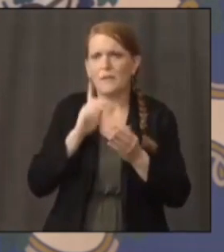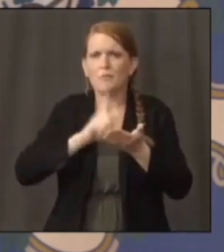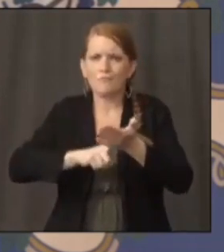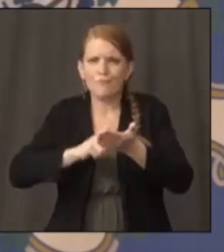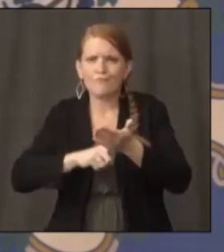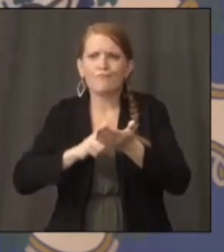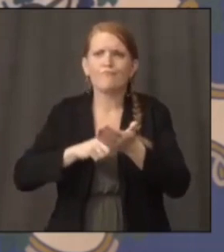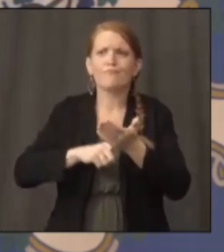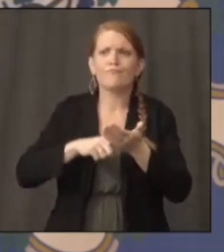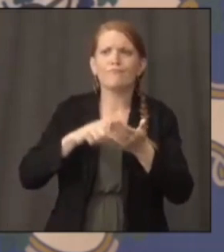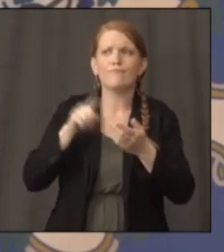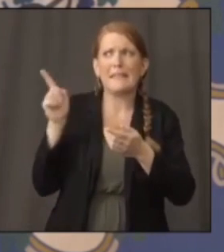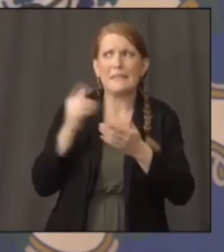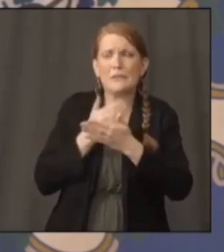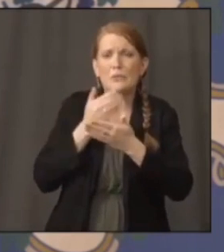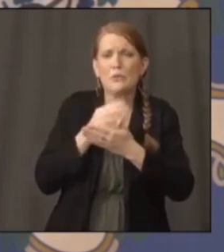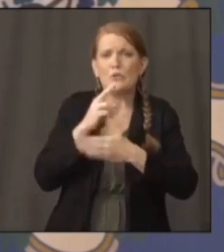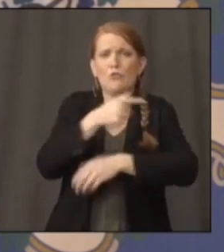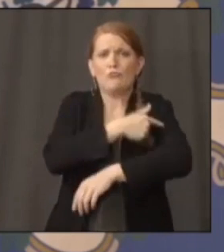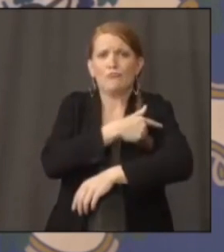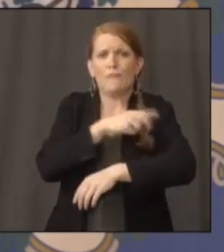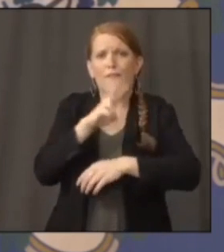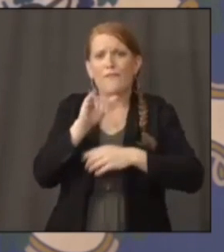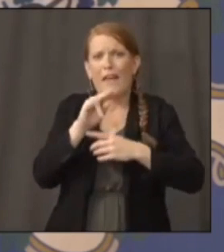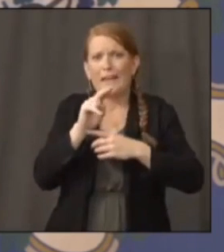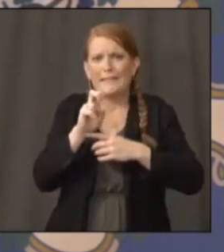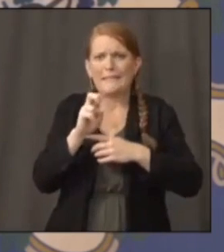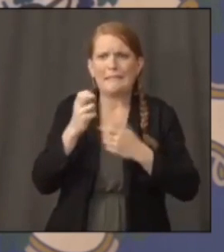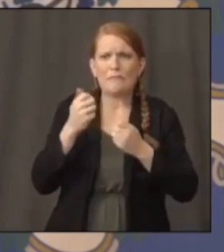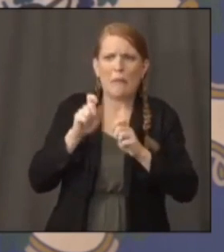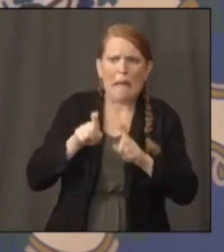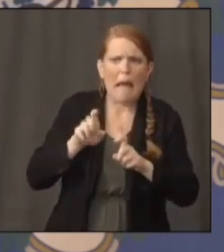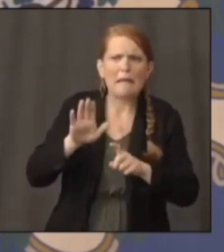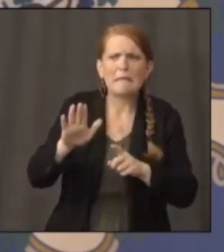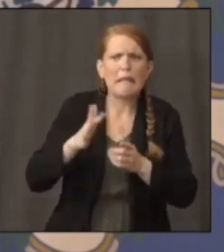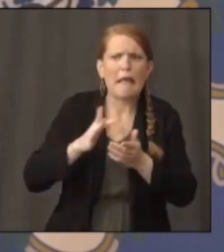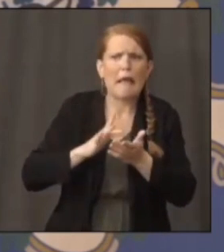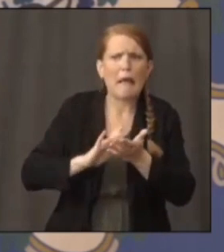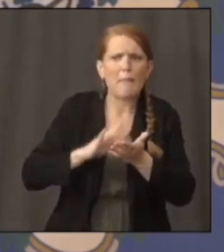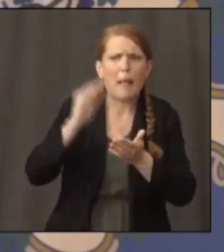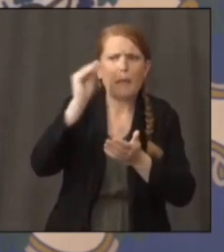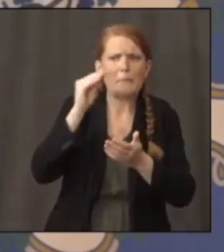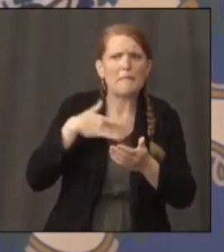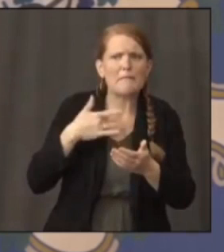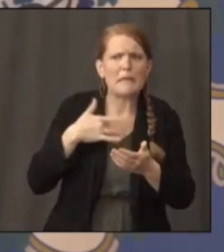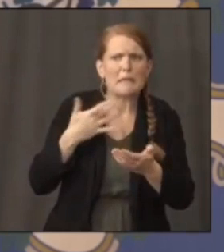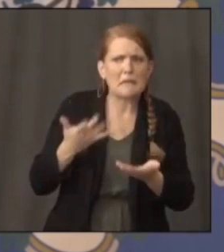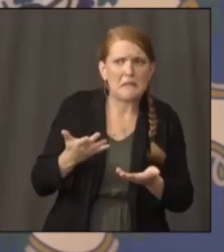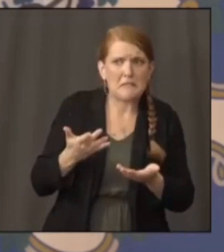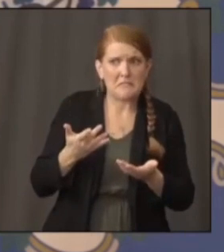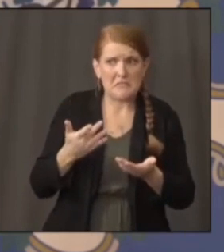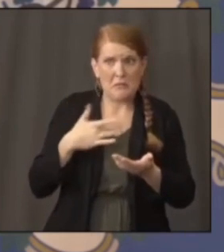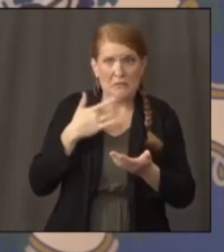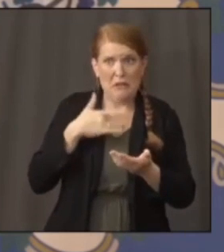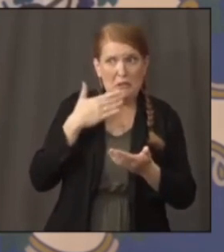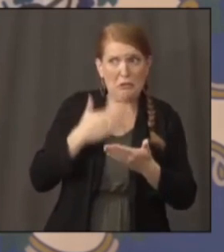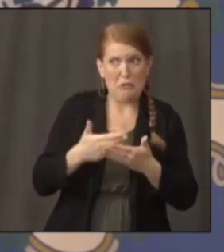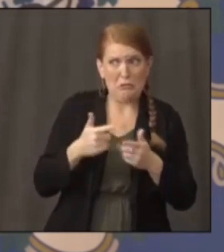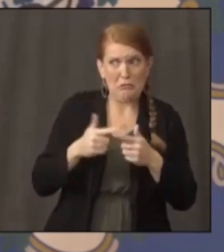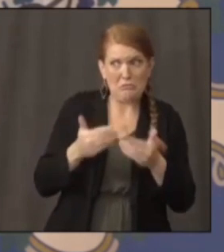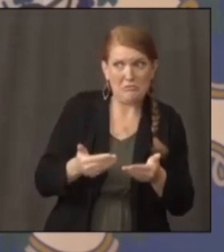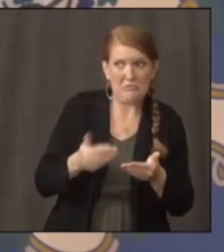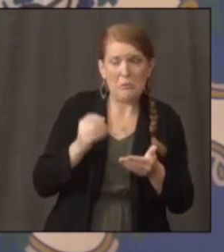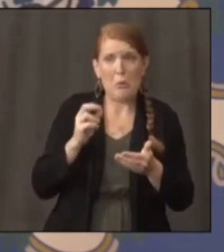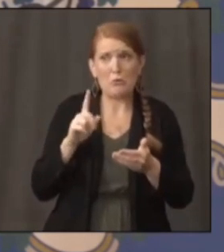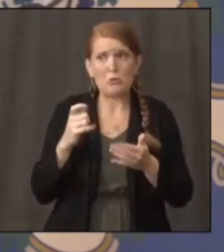get their smartest medical opinion on what they think an objective timing is that we could get that out